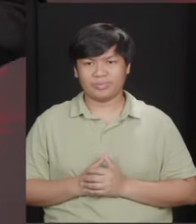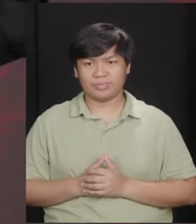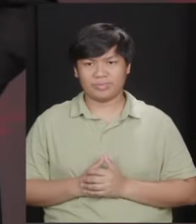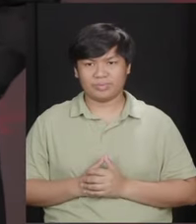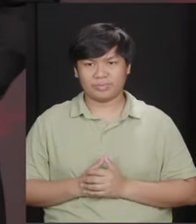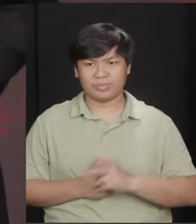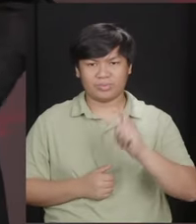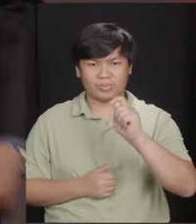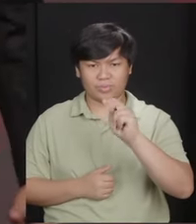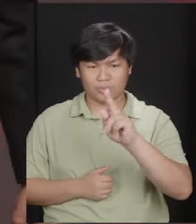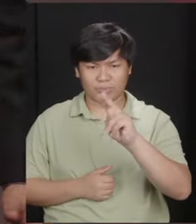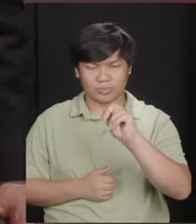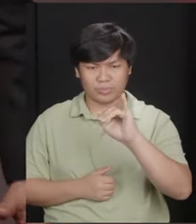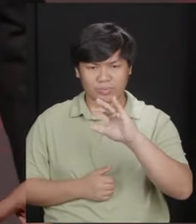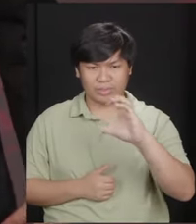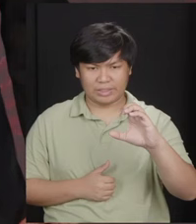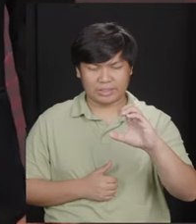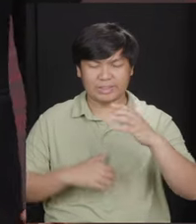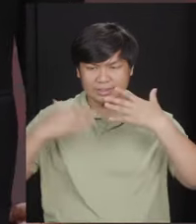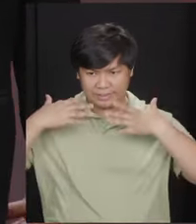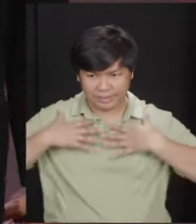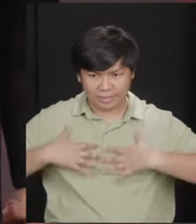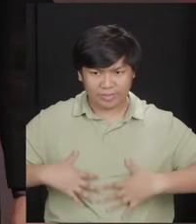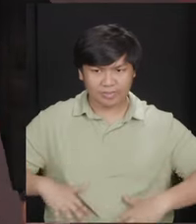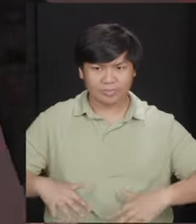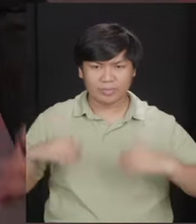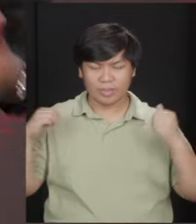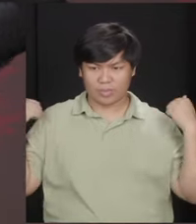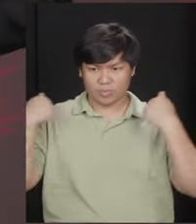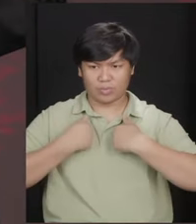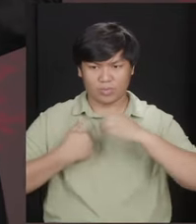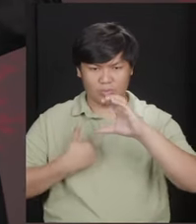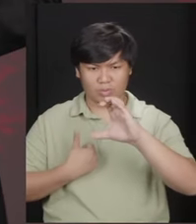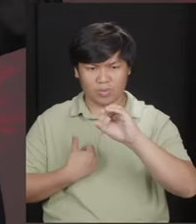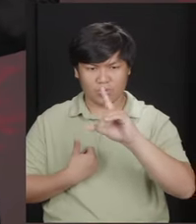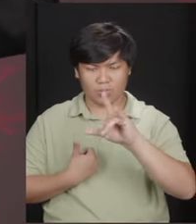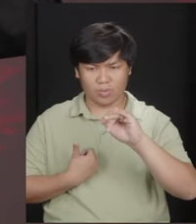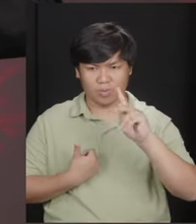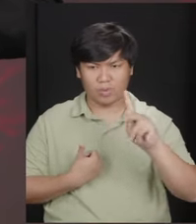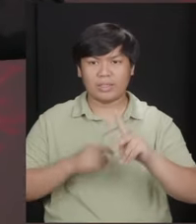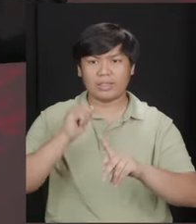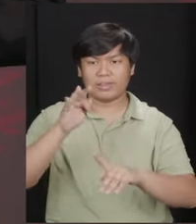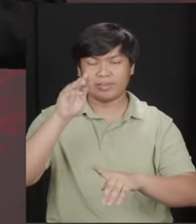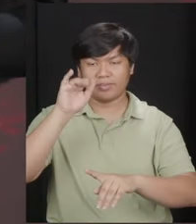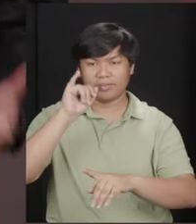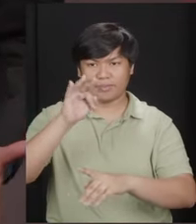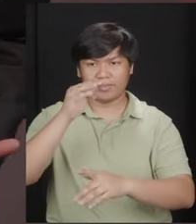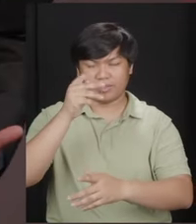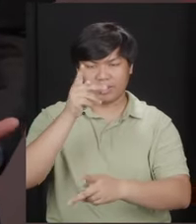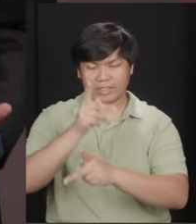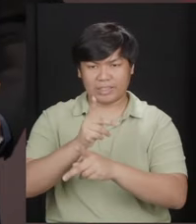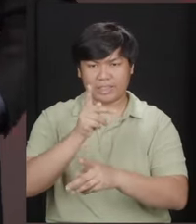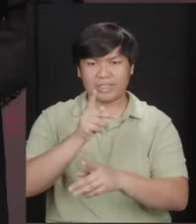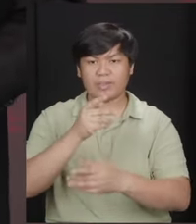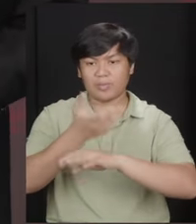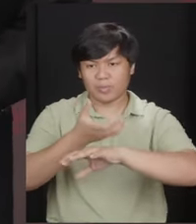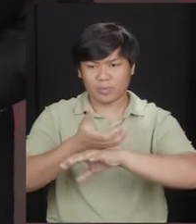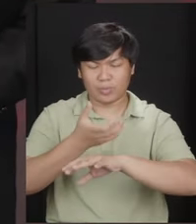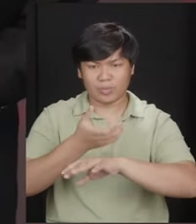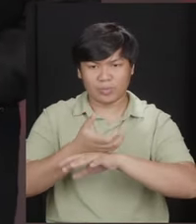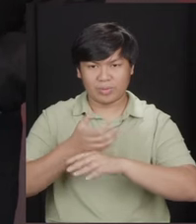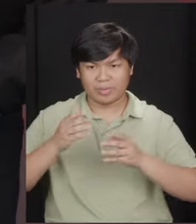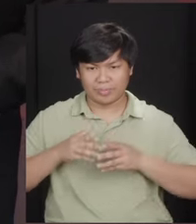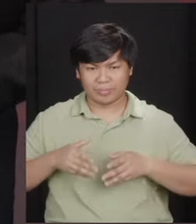called the tunic in our passage. And then if you're a poor man, the third layer is your loincloth, your brief,